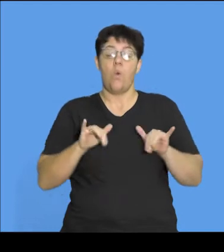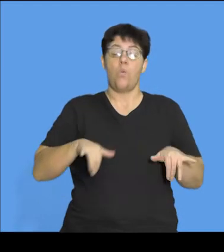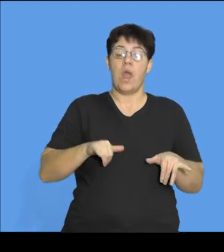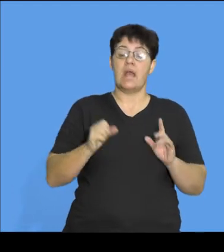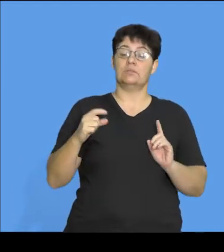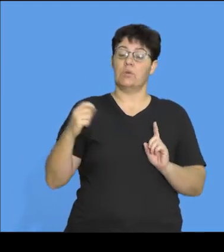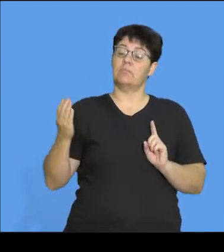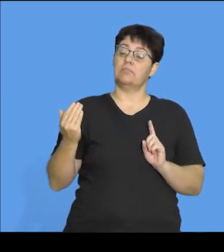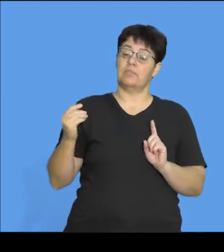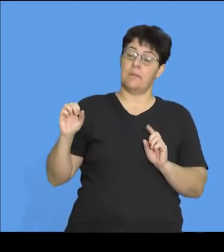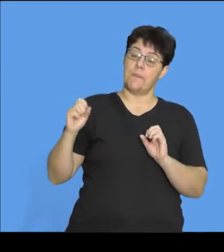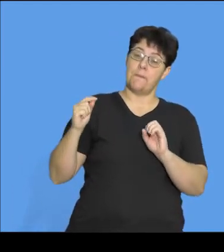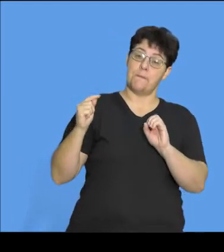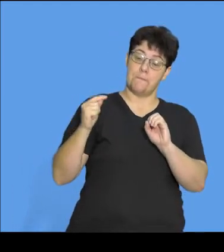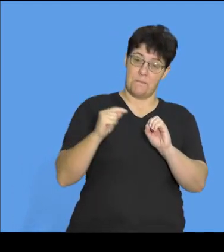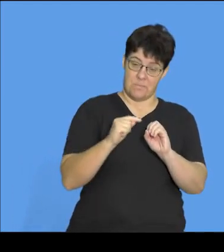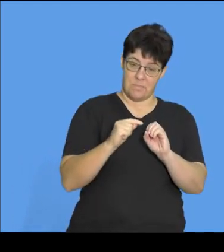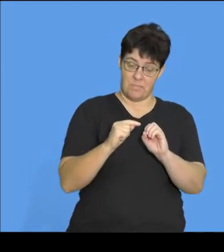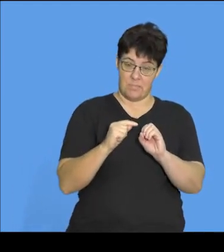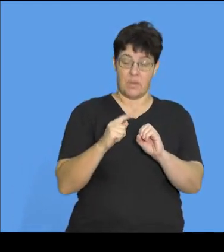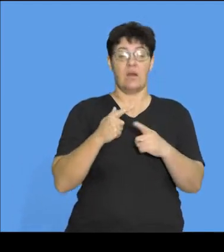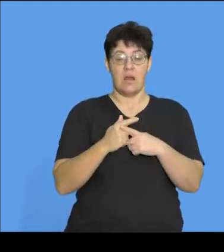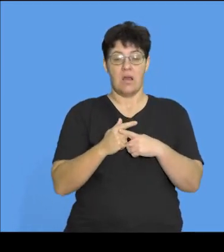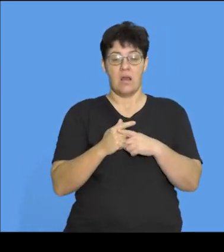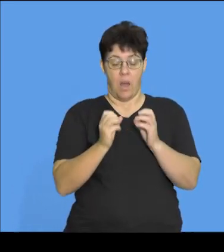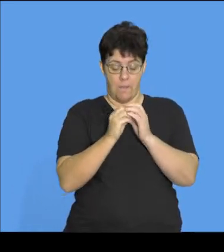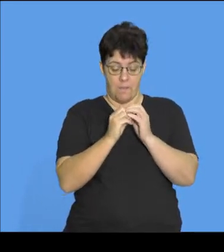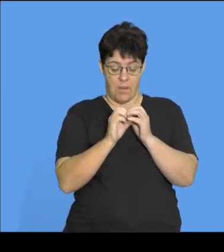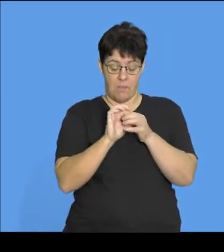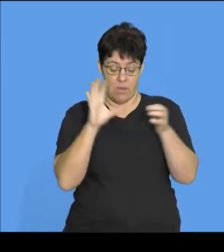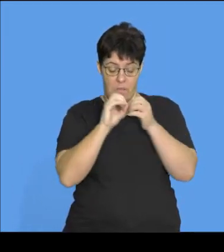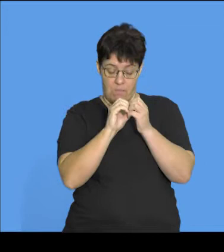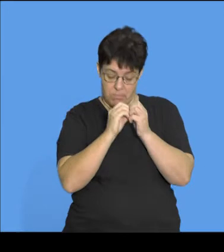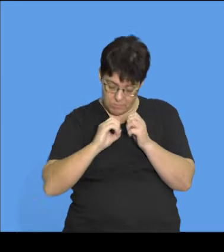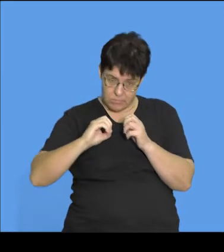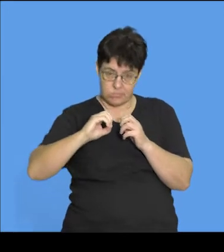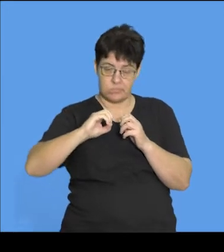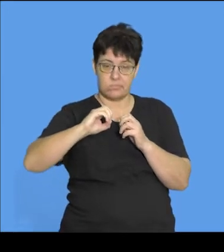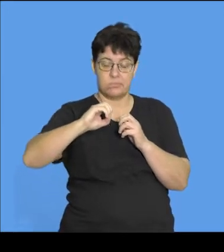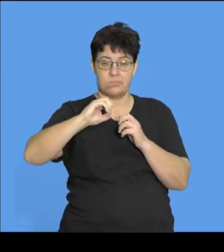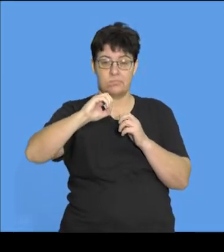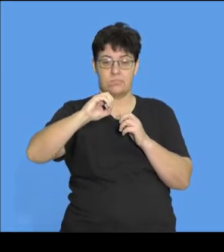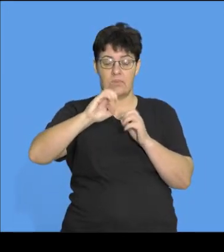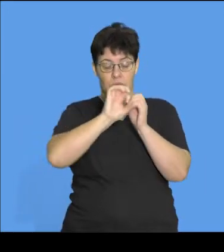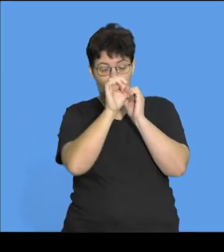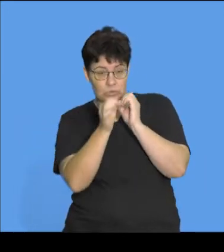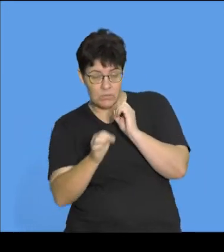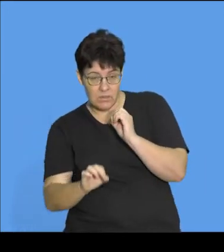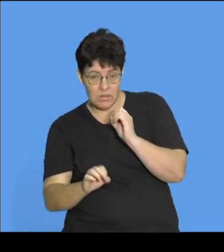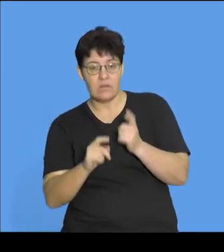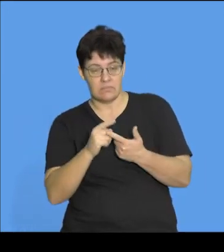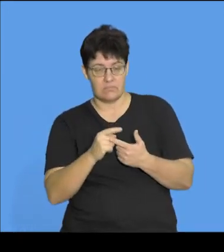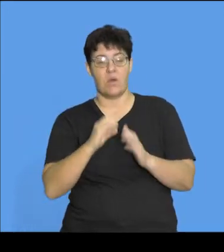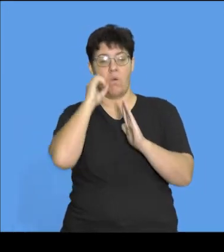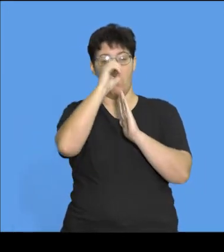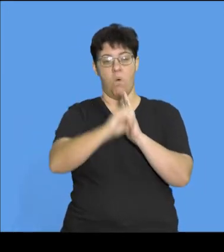approach. And so we say that that process of releasing the egg into the fallopian tube is called